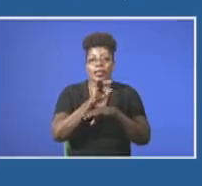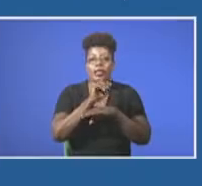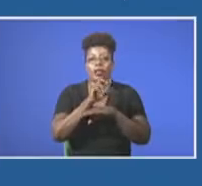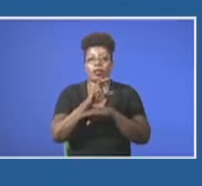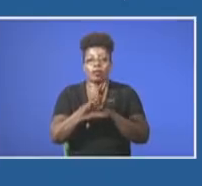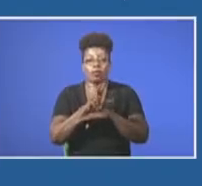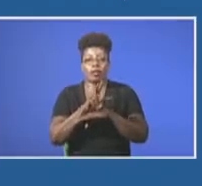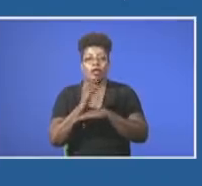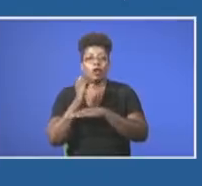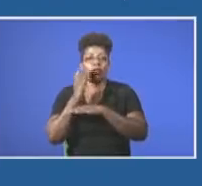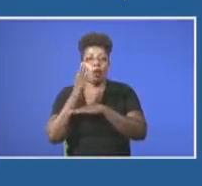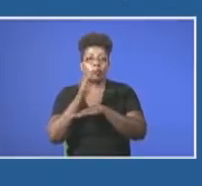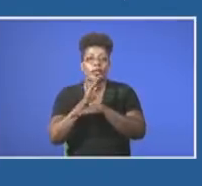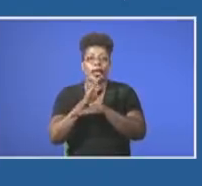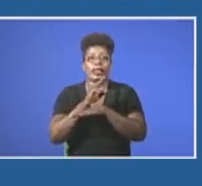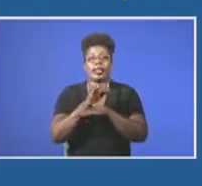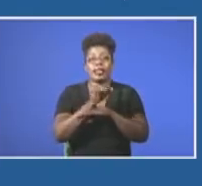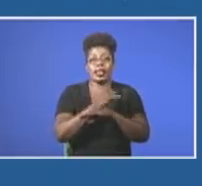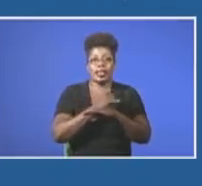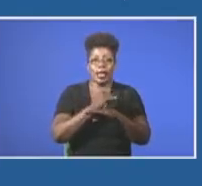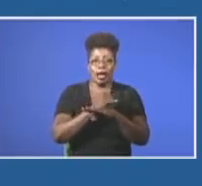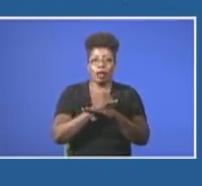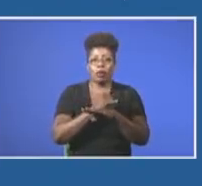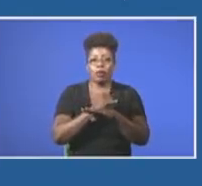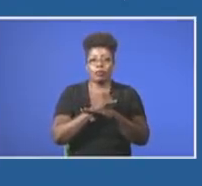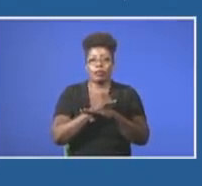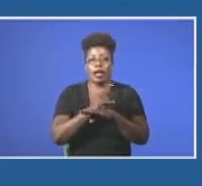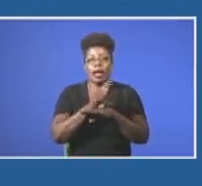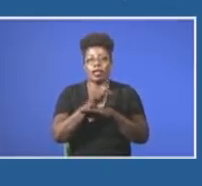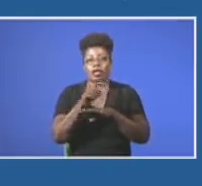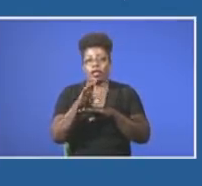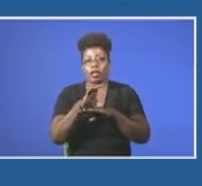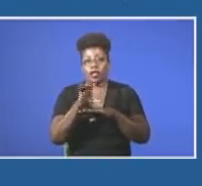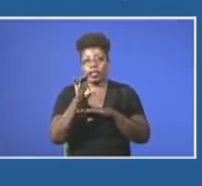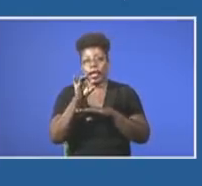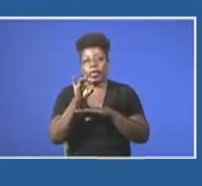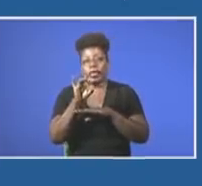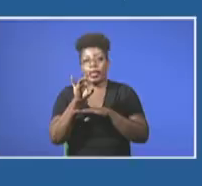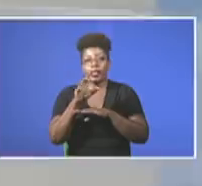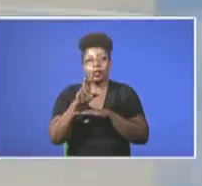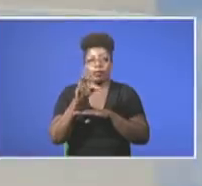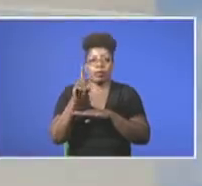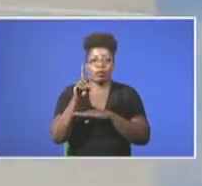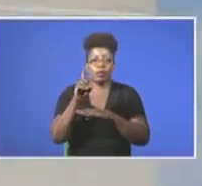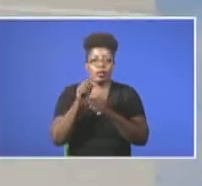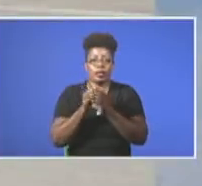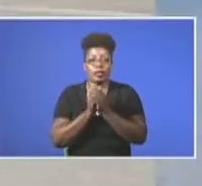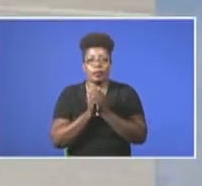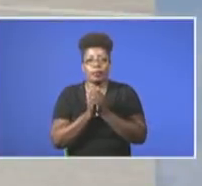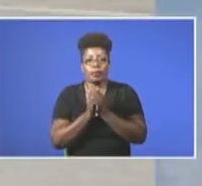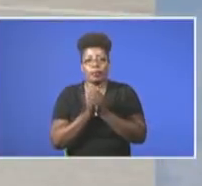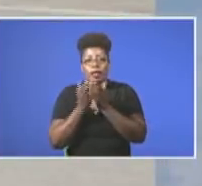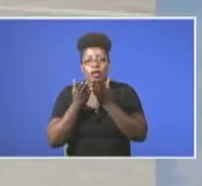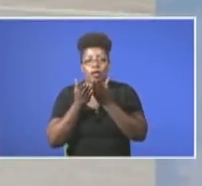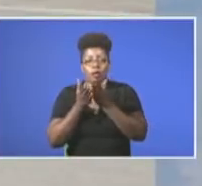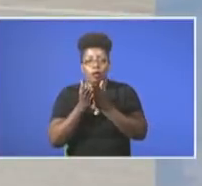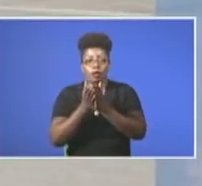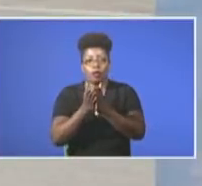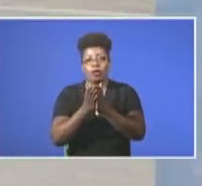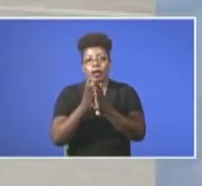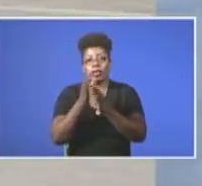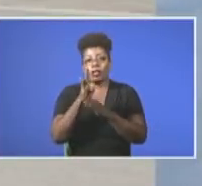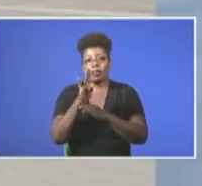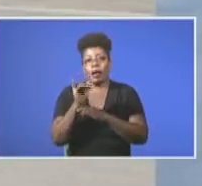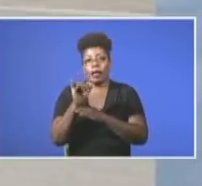spot tonight is Matthew Town, Inagua at 85 degrees, and the Turks and Caicos Islands at 83 degrees. Your boating forecast tonight is brought to